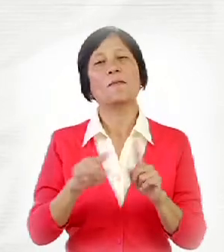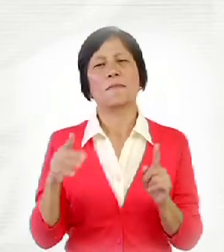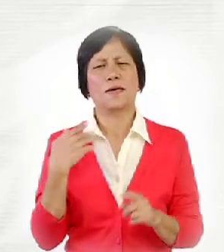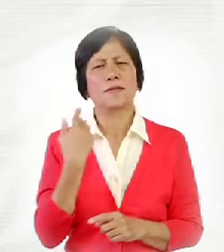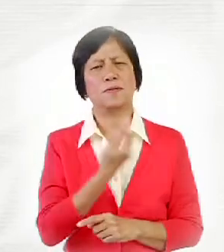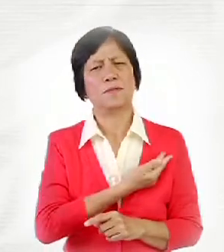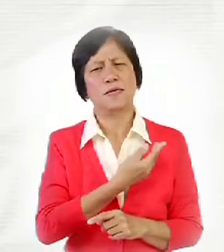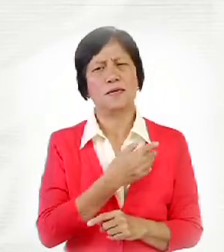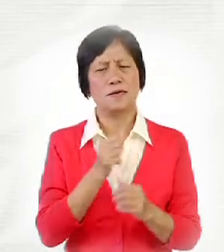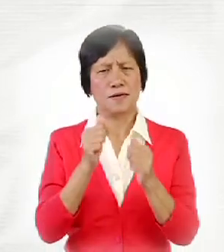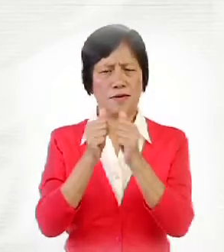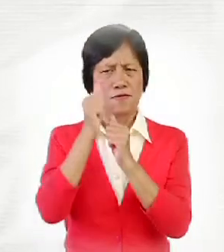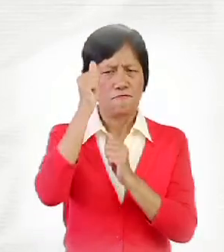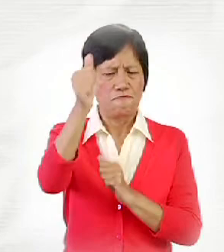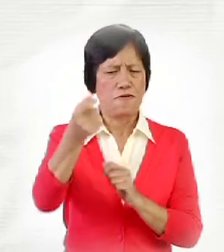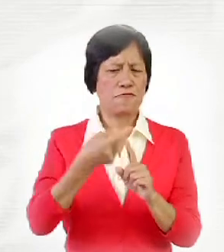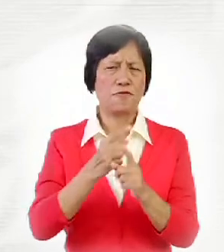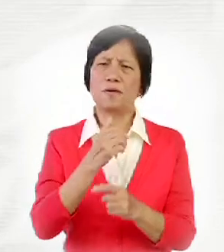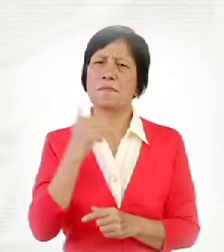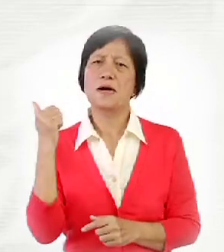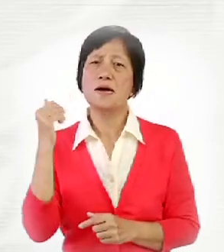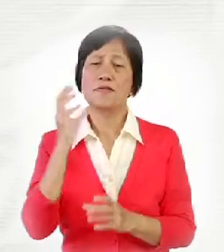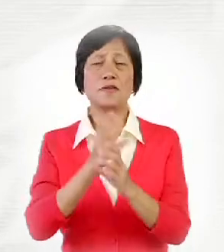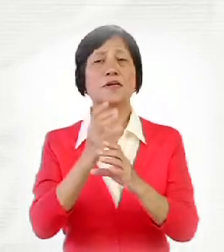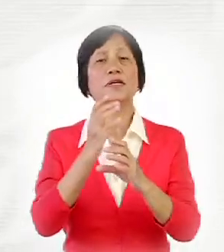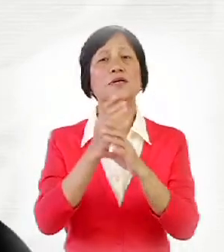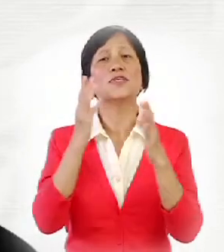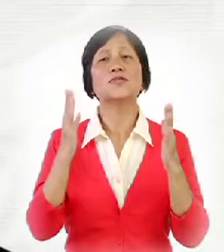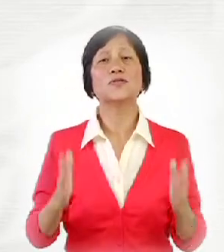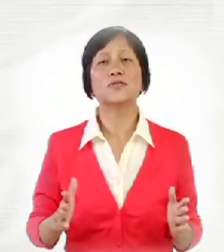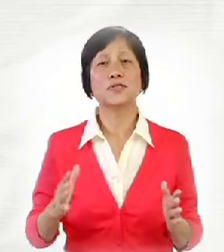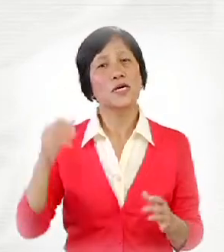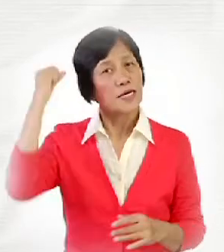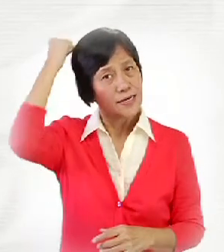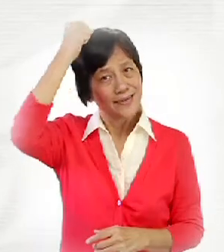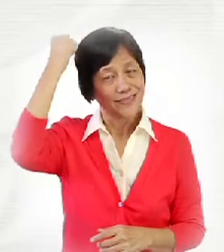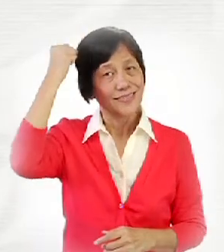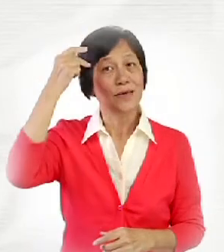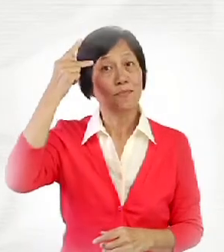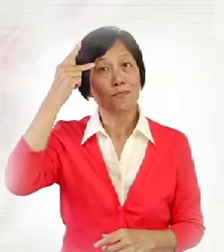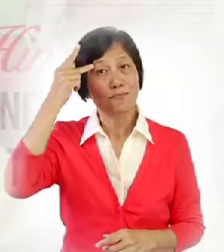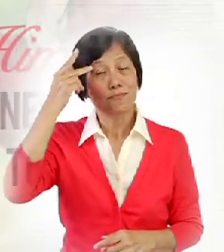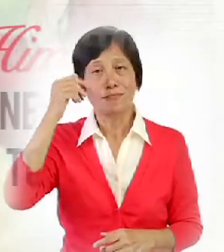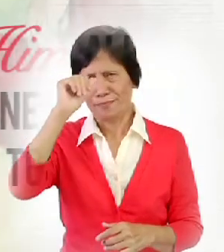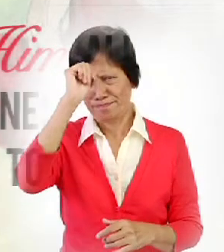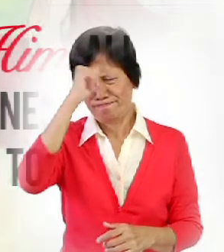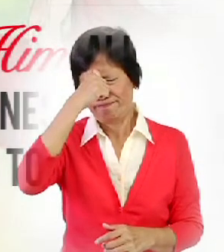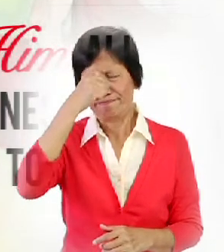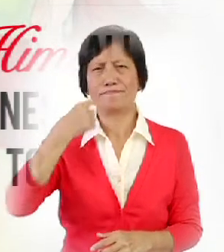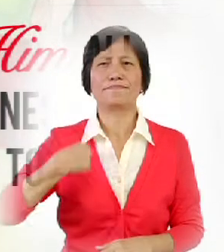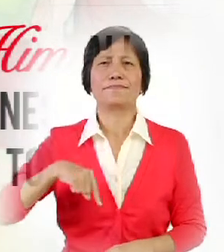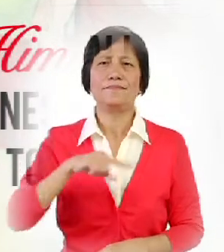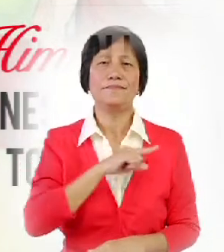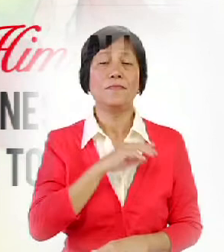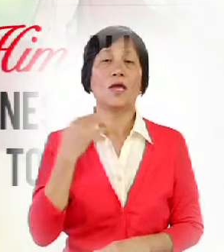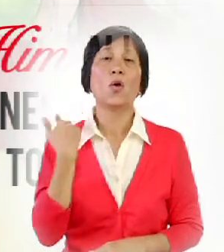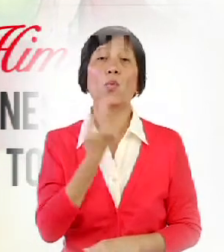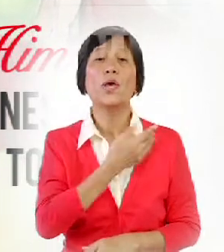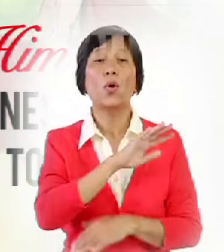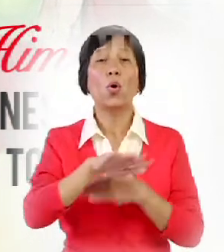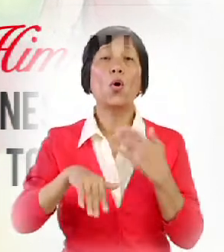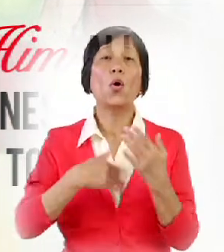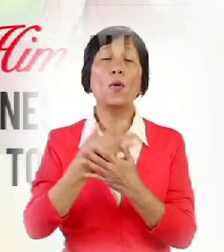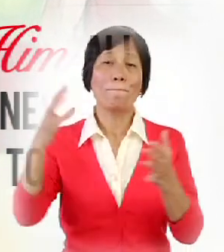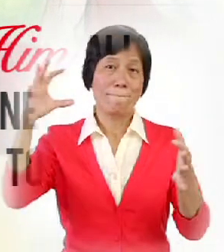we distant from other creatures, St. Paul reminds us, we all